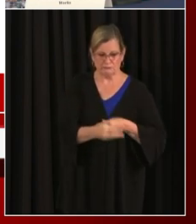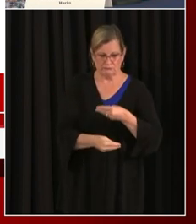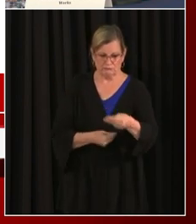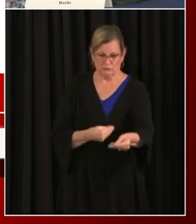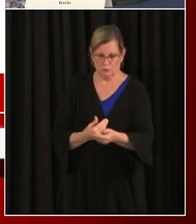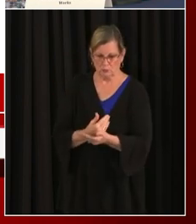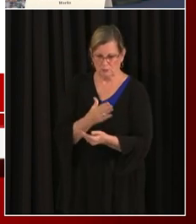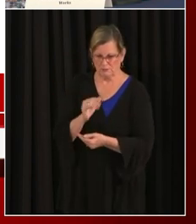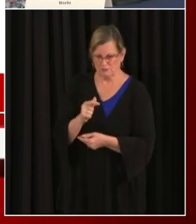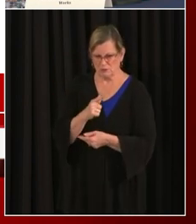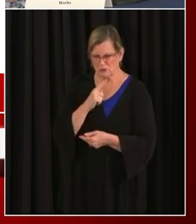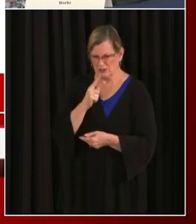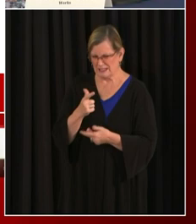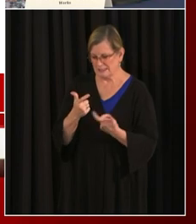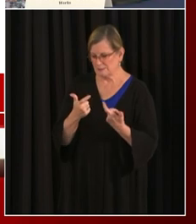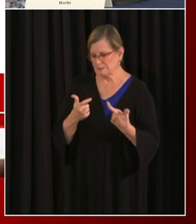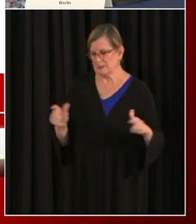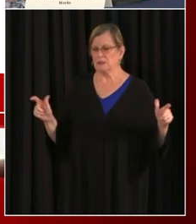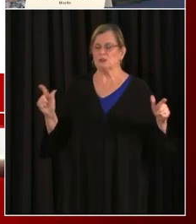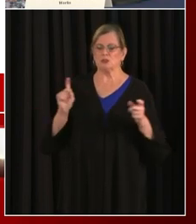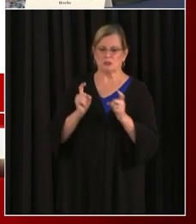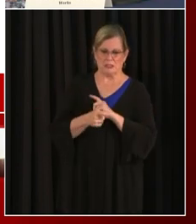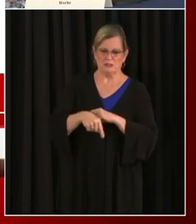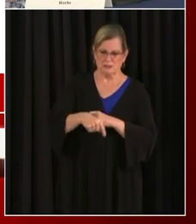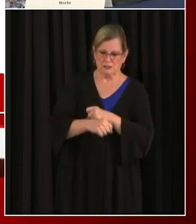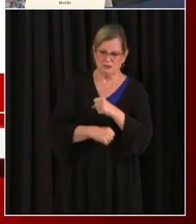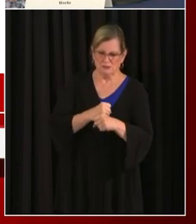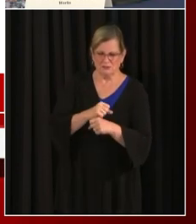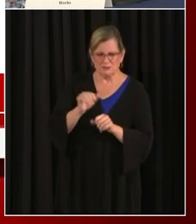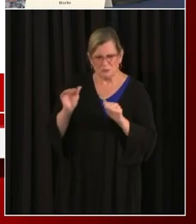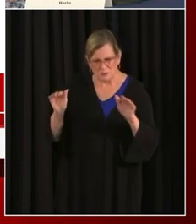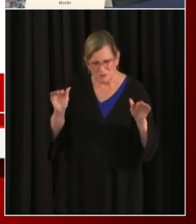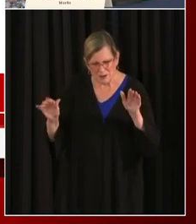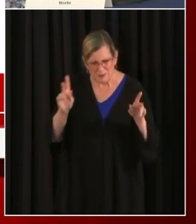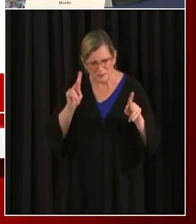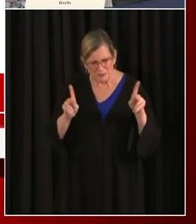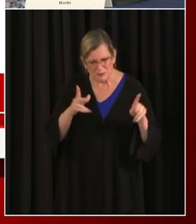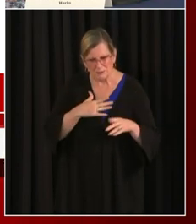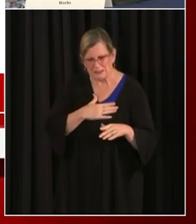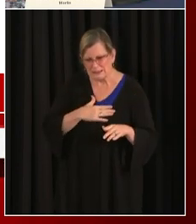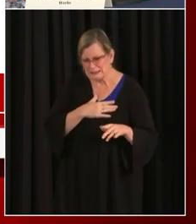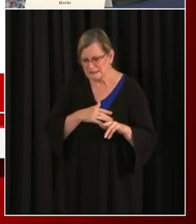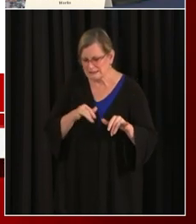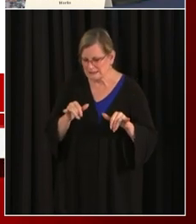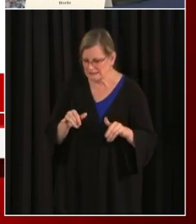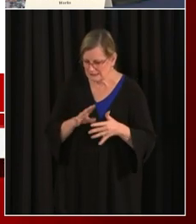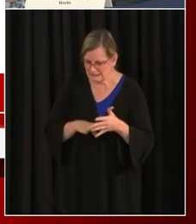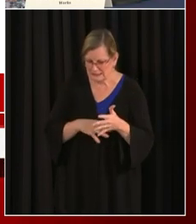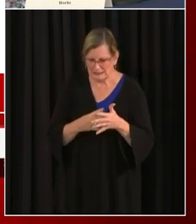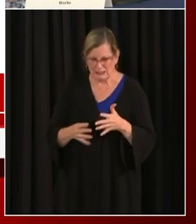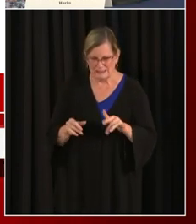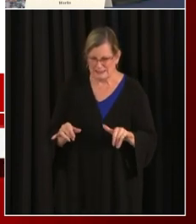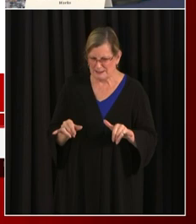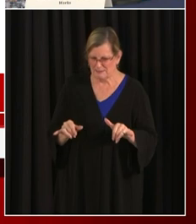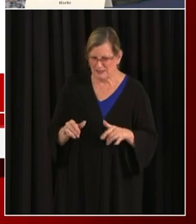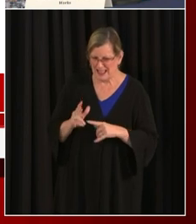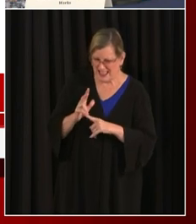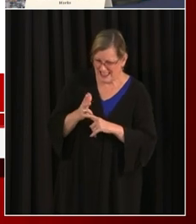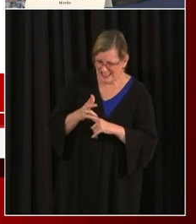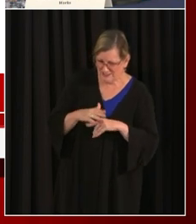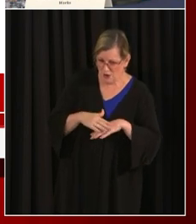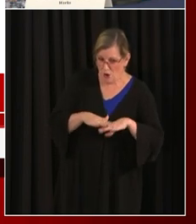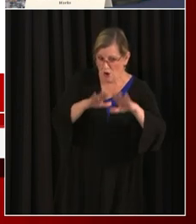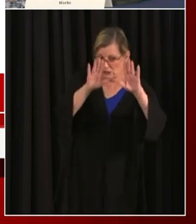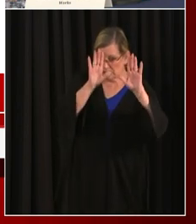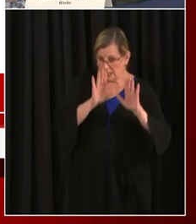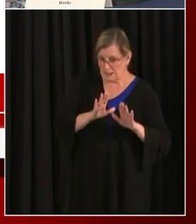That's the major change for this year, but just to remind folks that the schedule stays the same, and we ask you to have your leaves out the Sunday